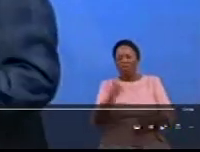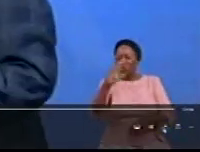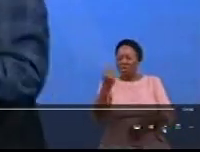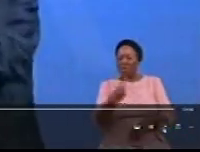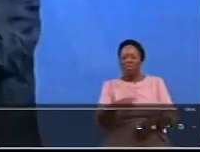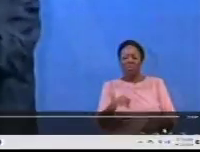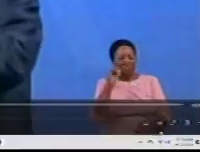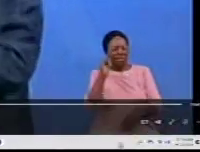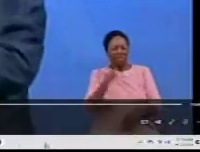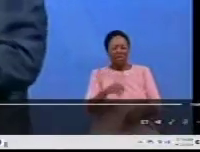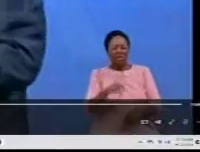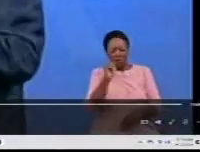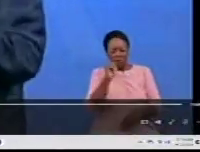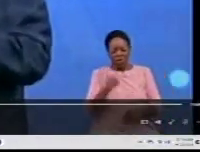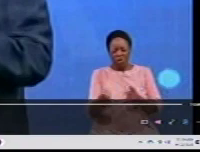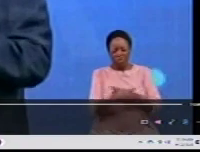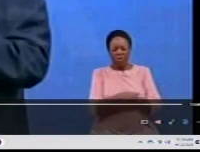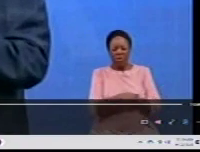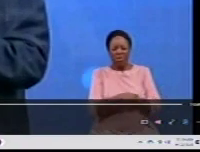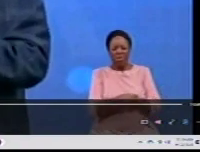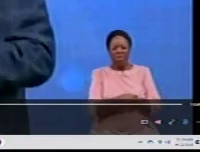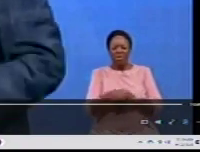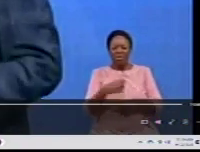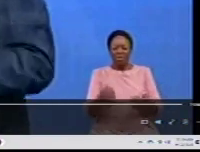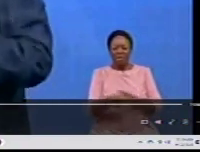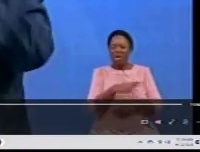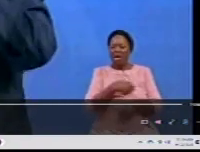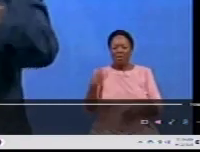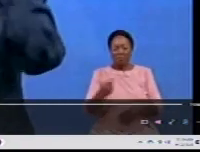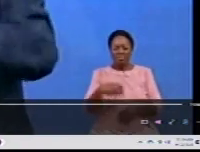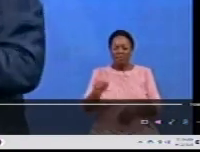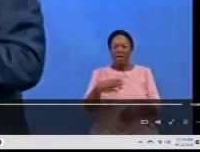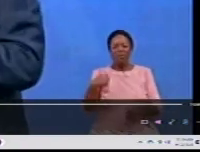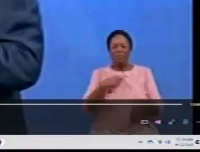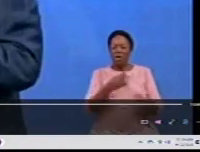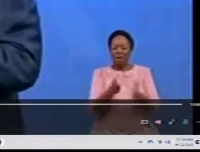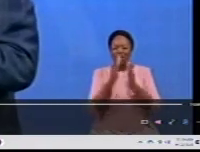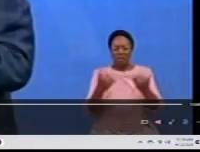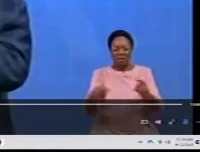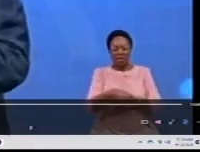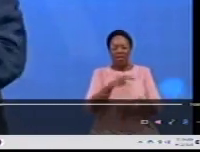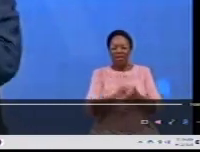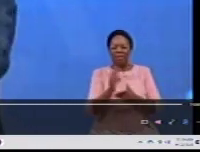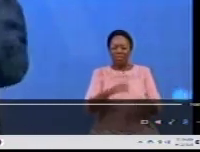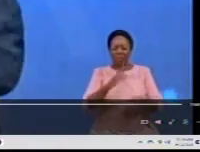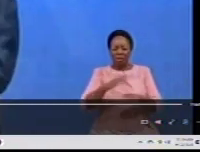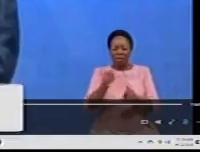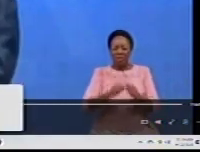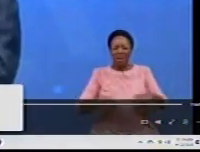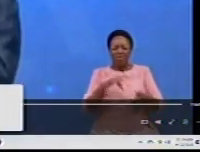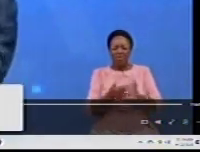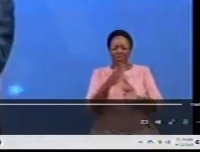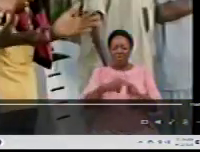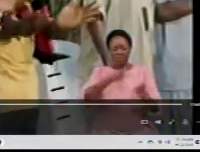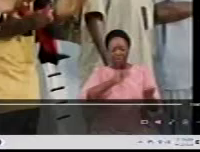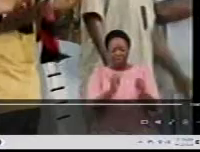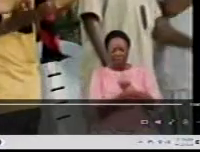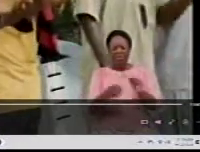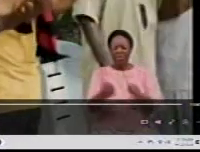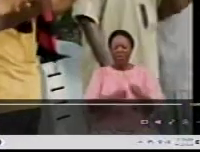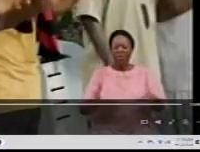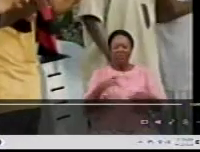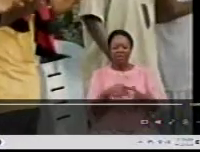hier, aujourd'hui, éternellement. Et nous demandons, Seigneur, touche chaque vie, transforme chaque